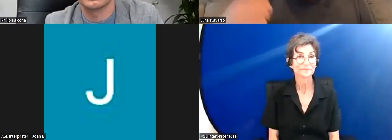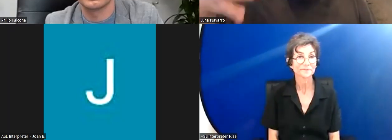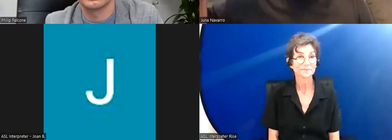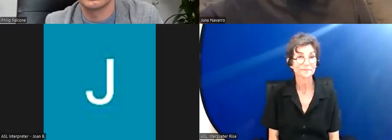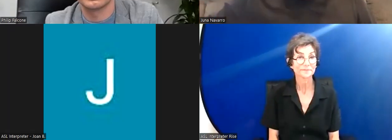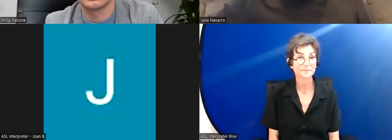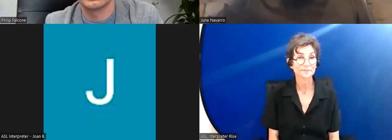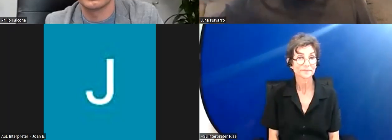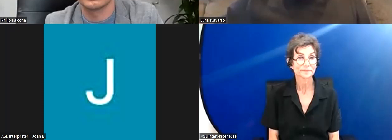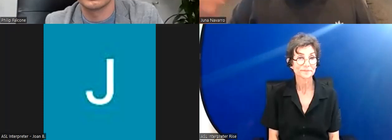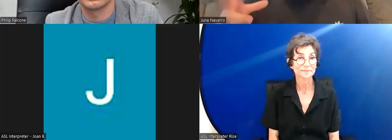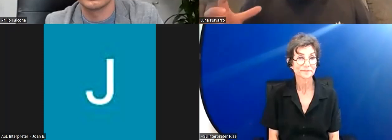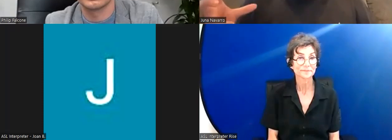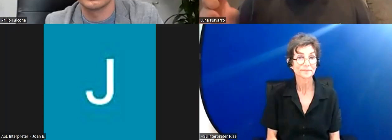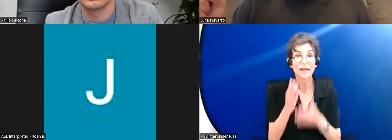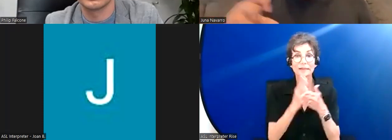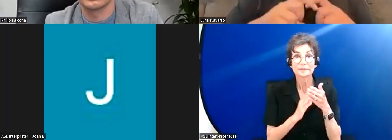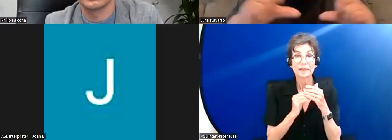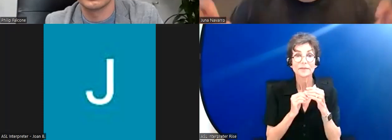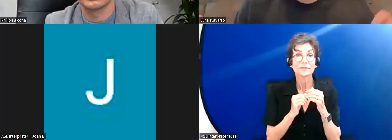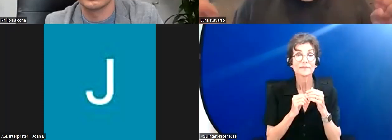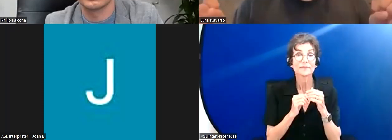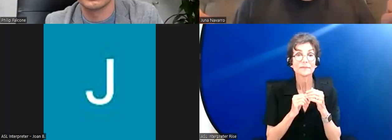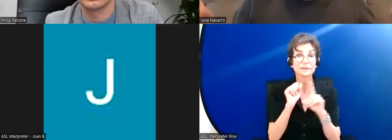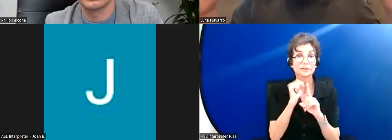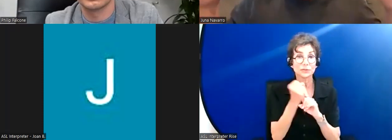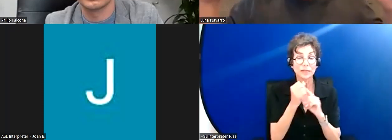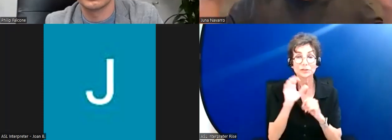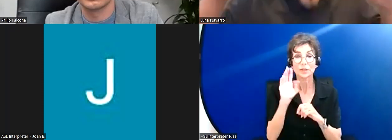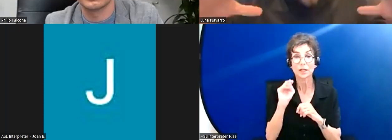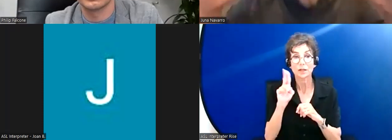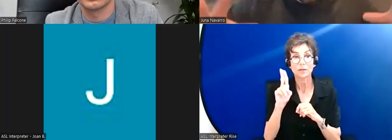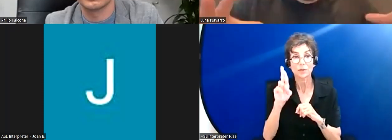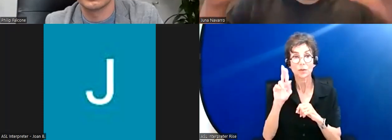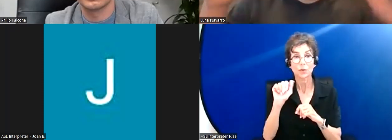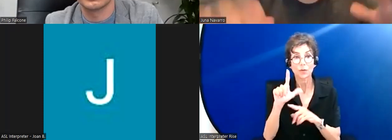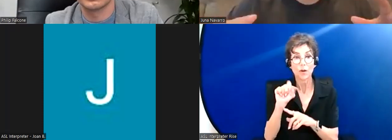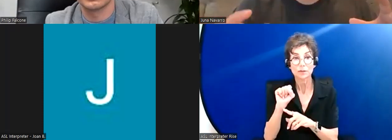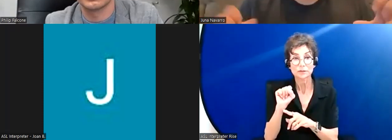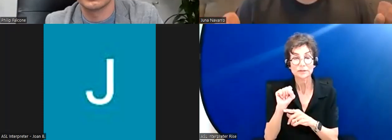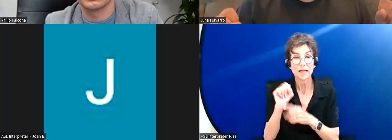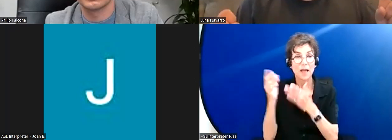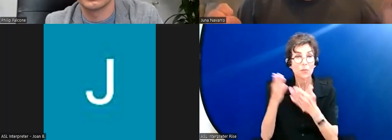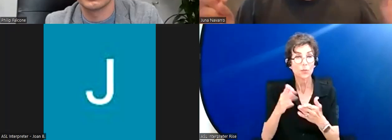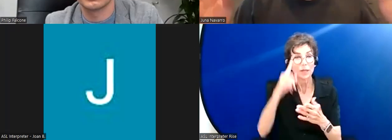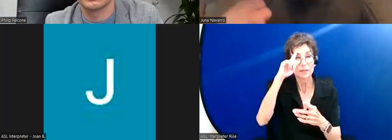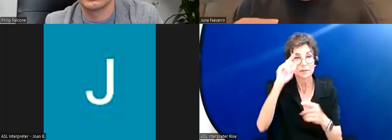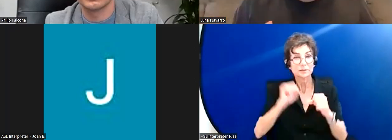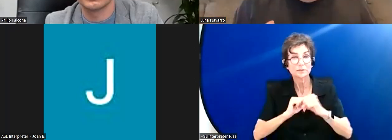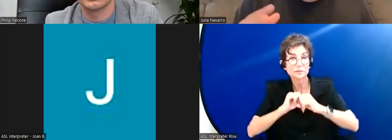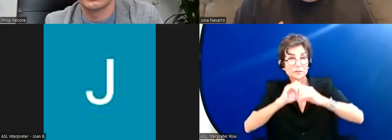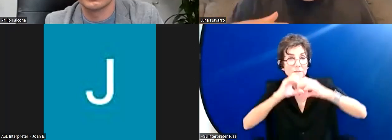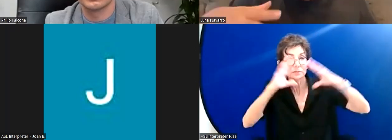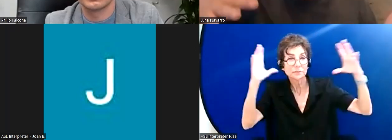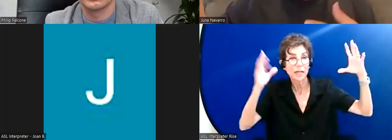they're not called murals because some murals, like sometimes that word brings a lot of like historical value and preservation on them. So some